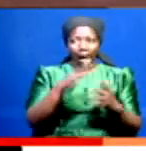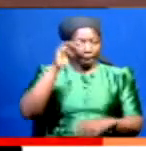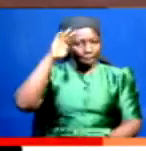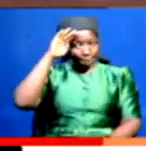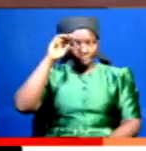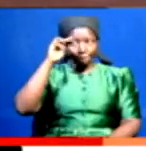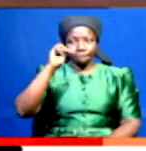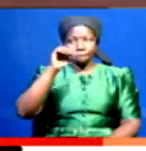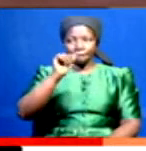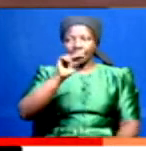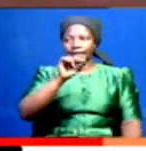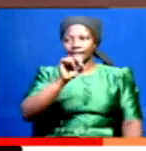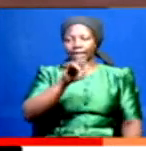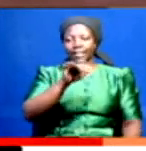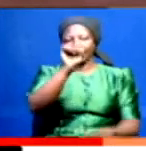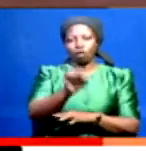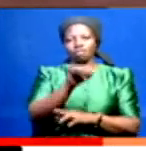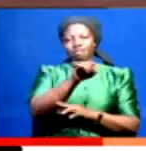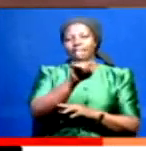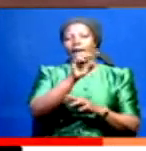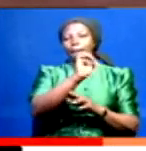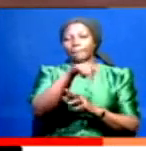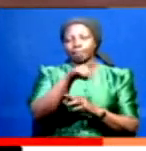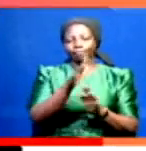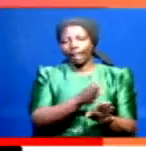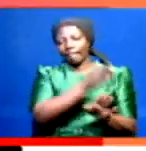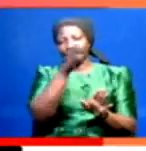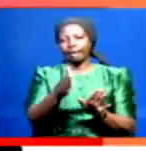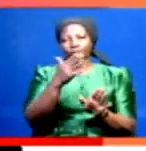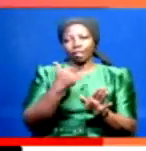He is the Member of Parliament, and just next to him we have